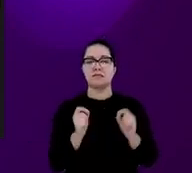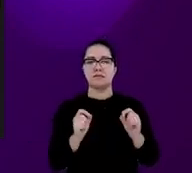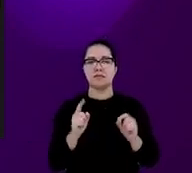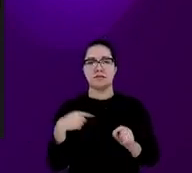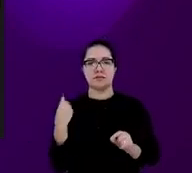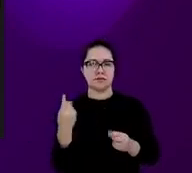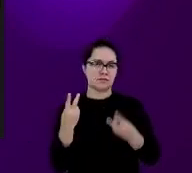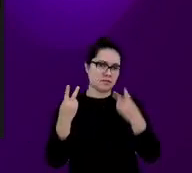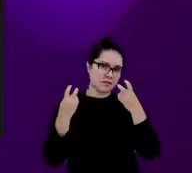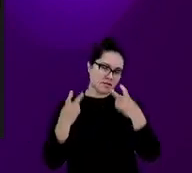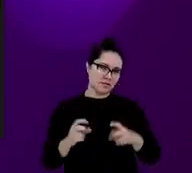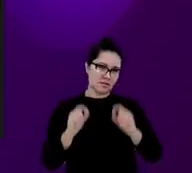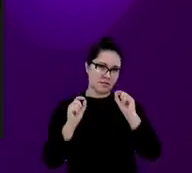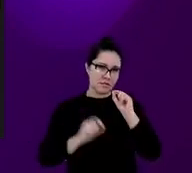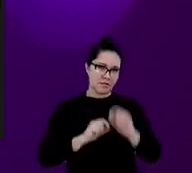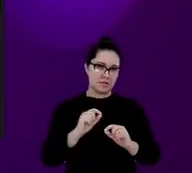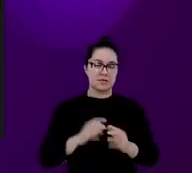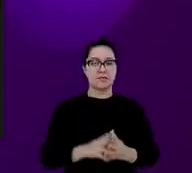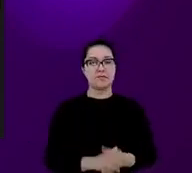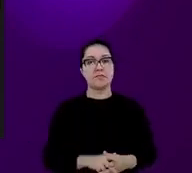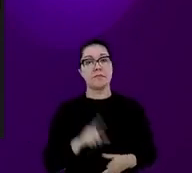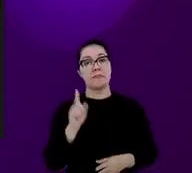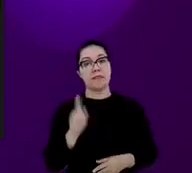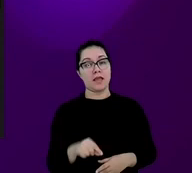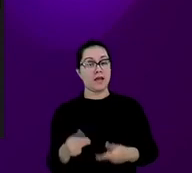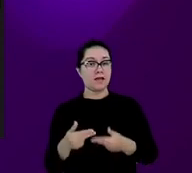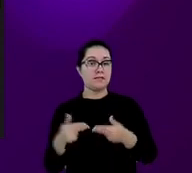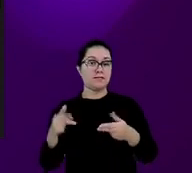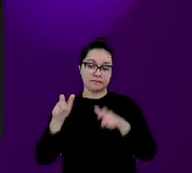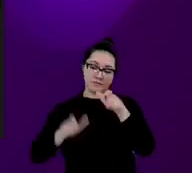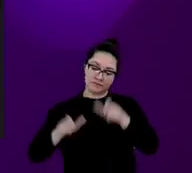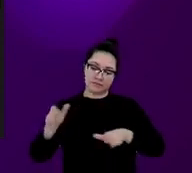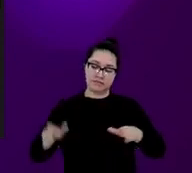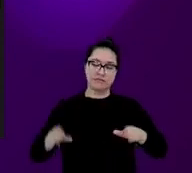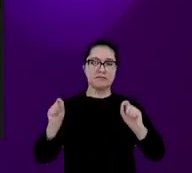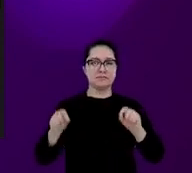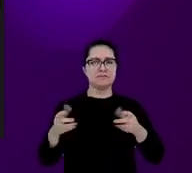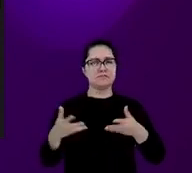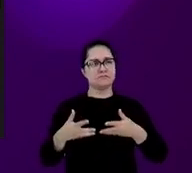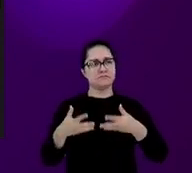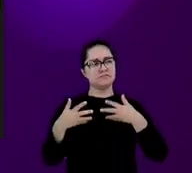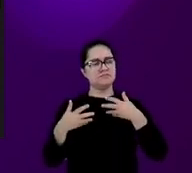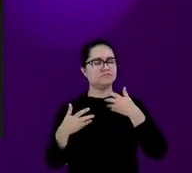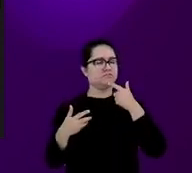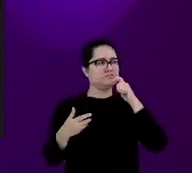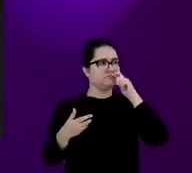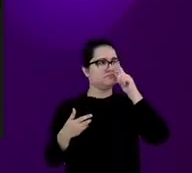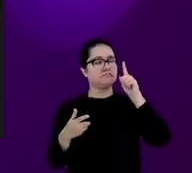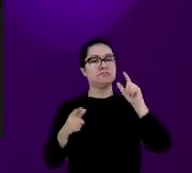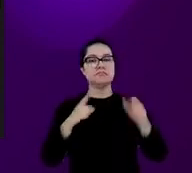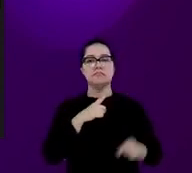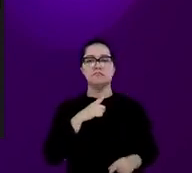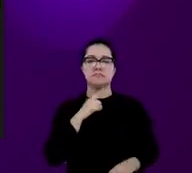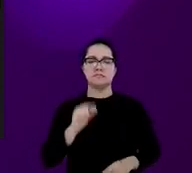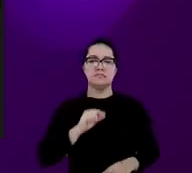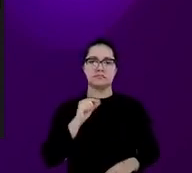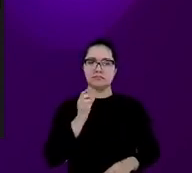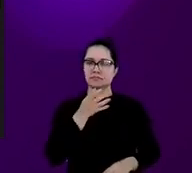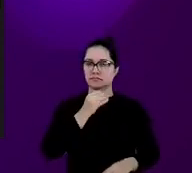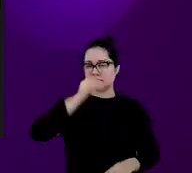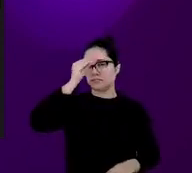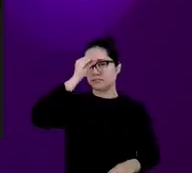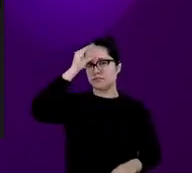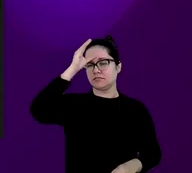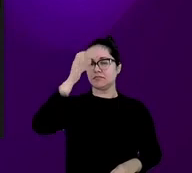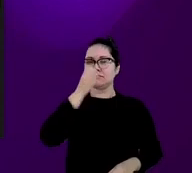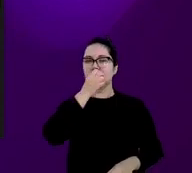who pride themselves on their skill with a laser. So yes. They say, I can pick the right wavelength,